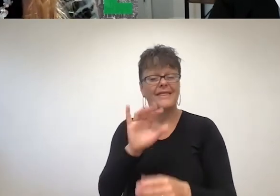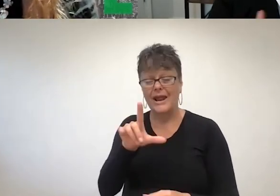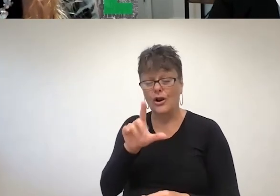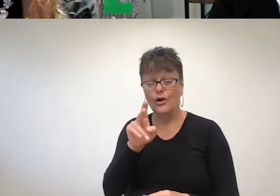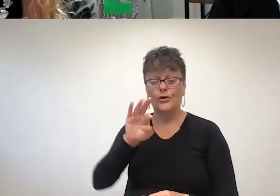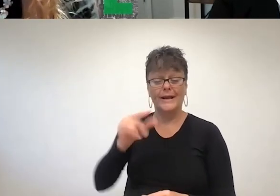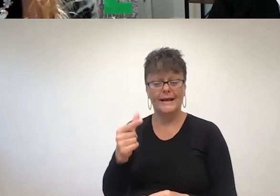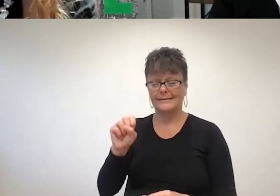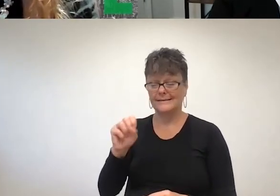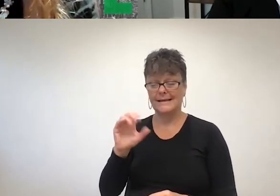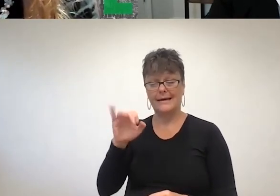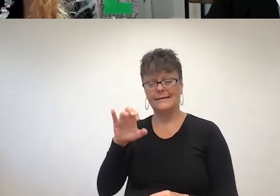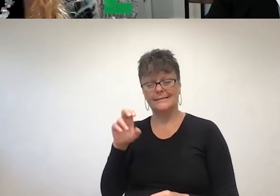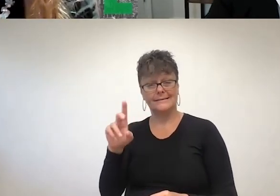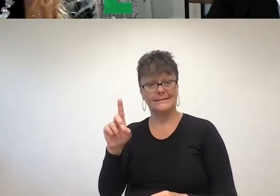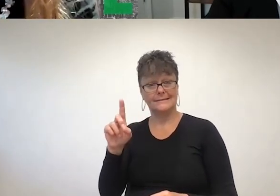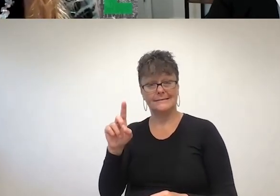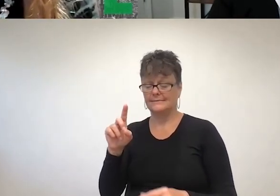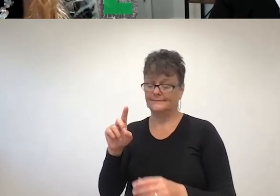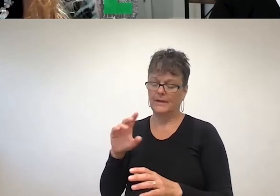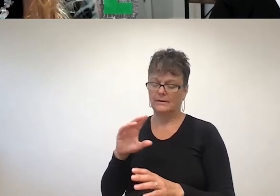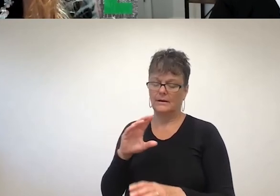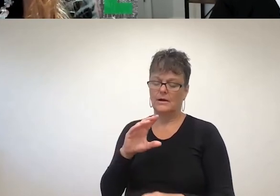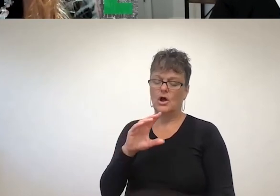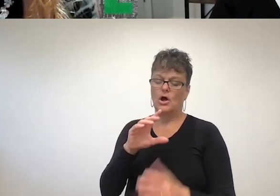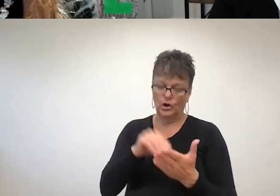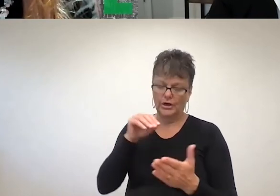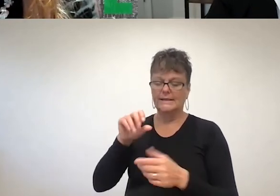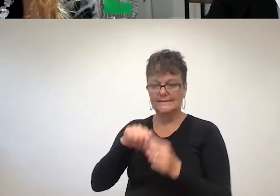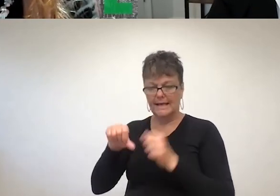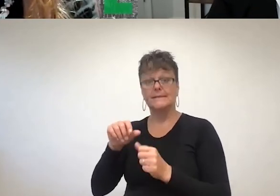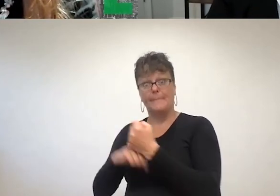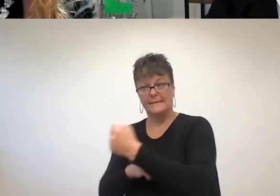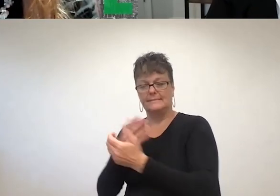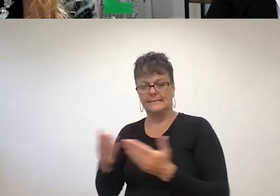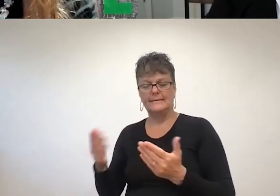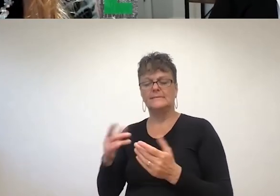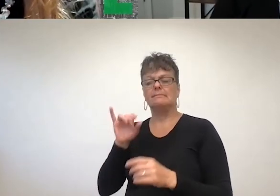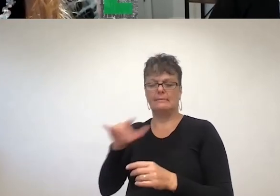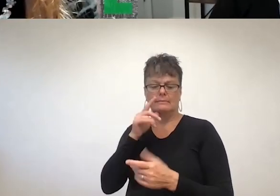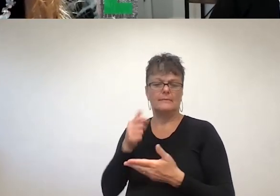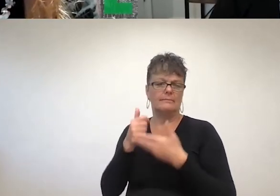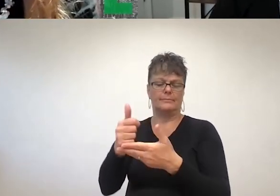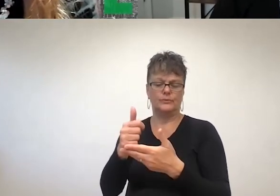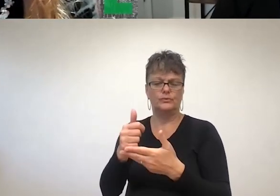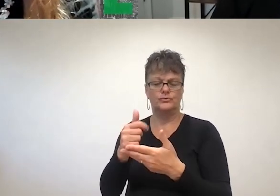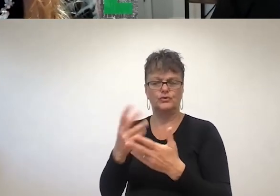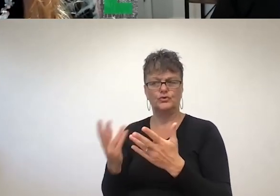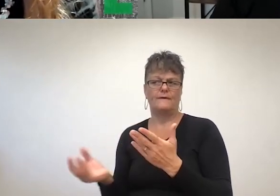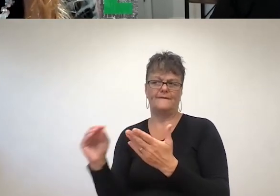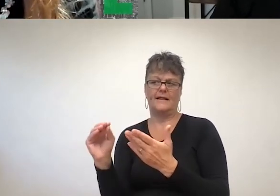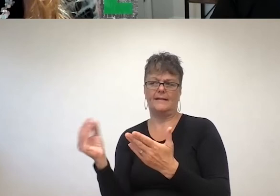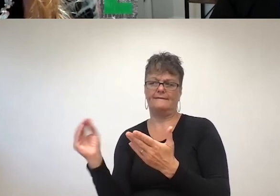activities are going to help overcome or reduce gaps in prior knowledge. I certainly would, again, remind us of the